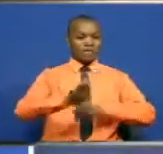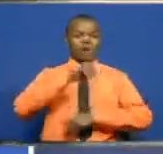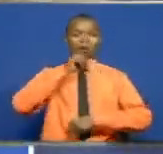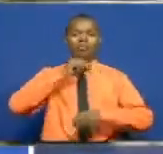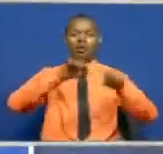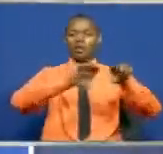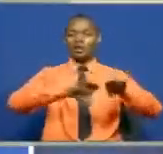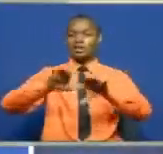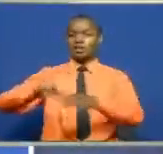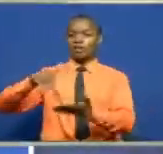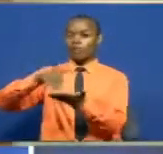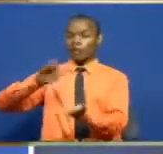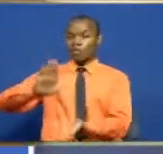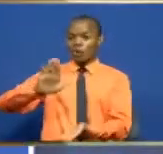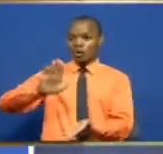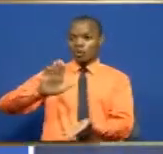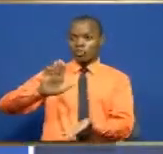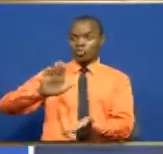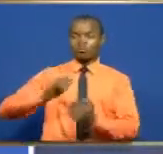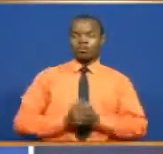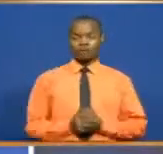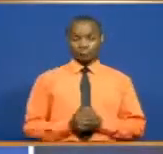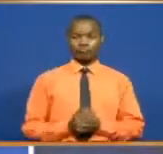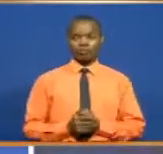most under the controversial act.